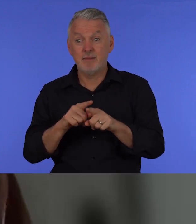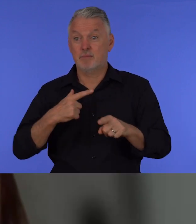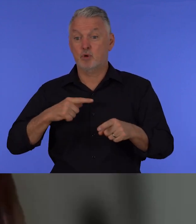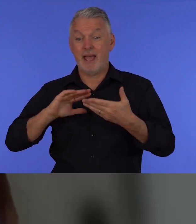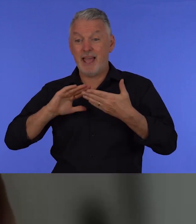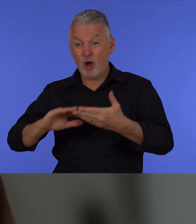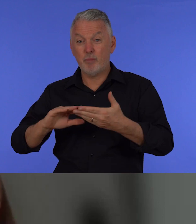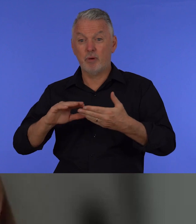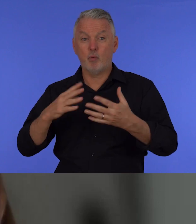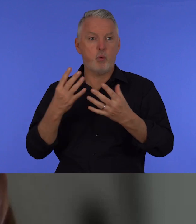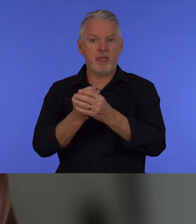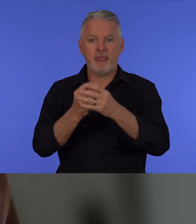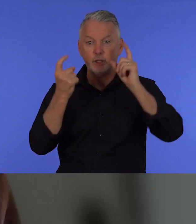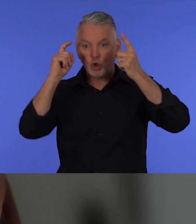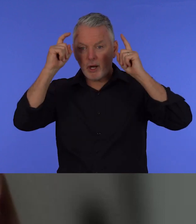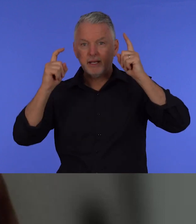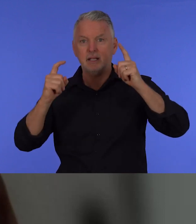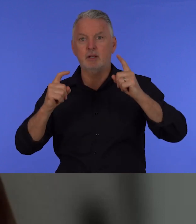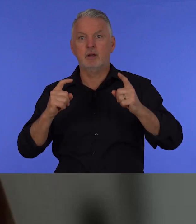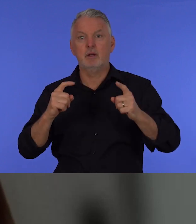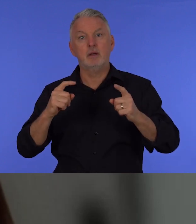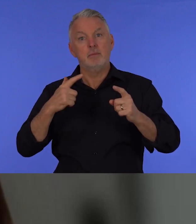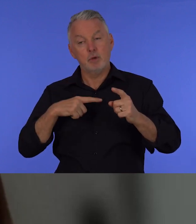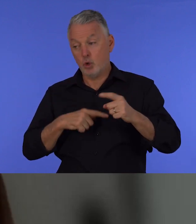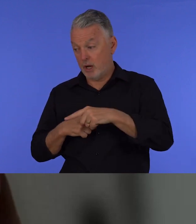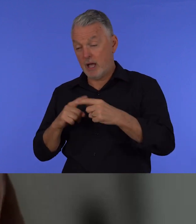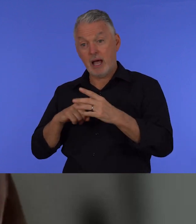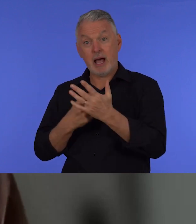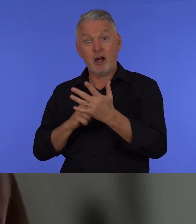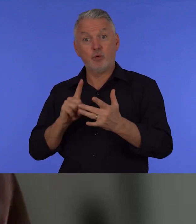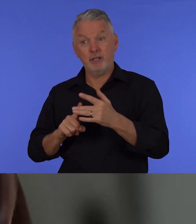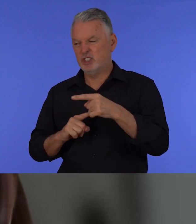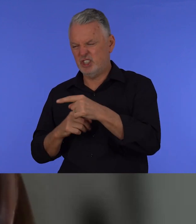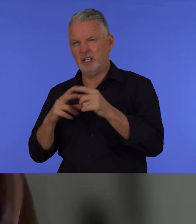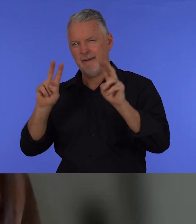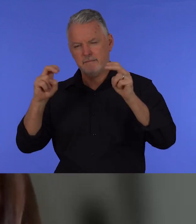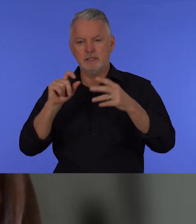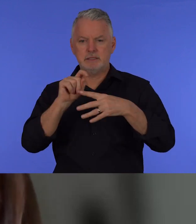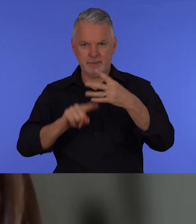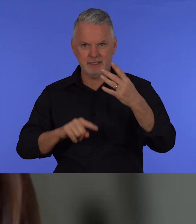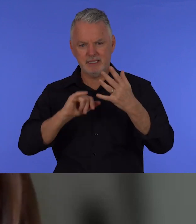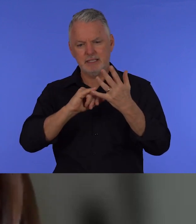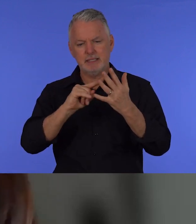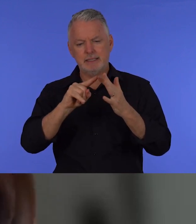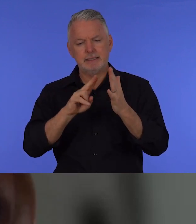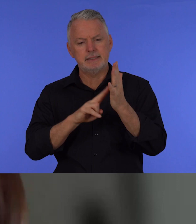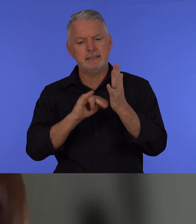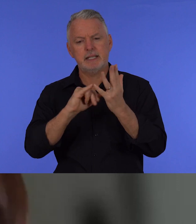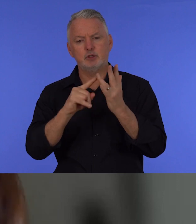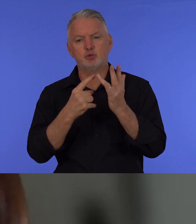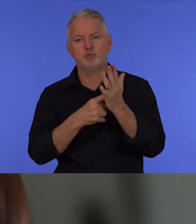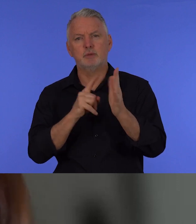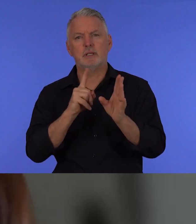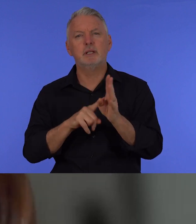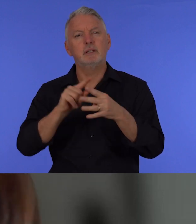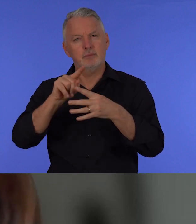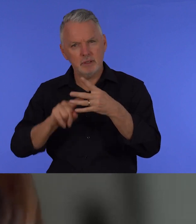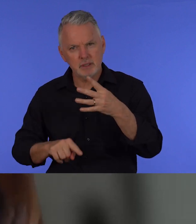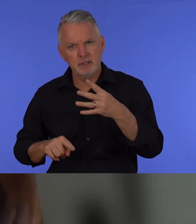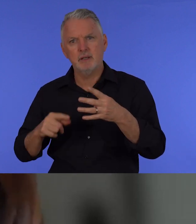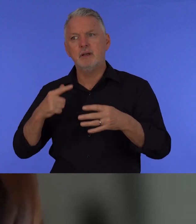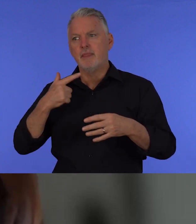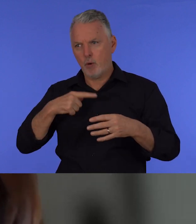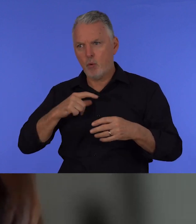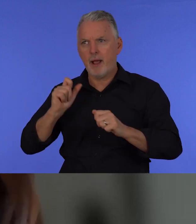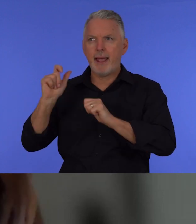Ari used to, yeah, and it helps with things like anxiety, and also some of it with Ari has been sensory, you